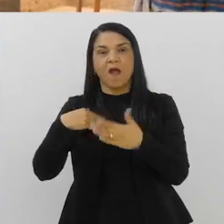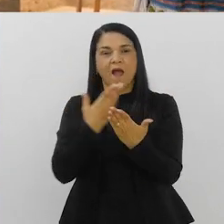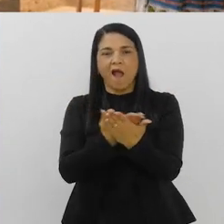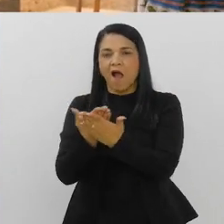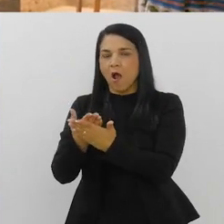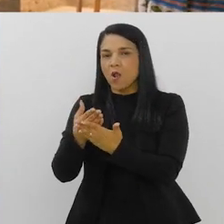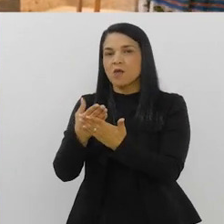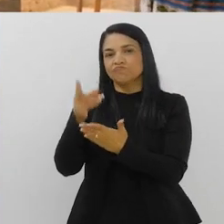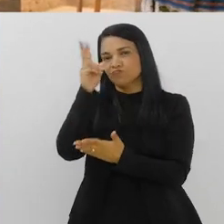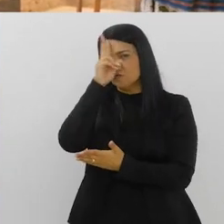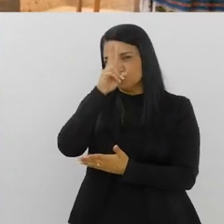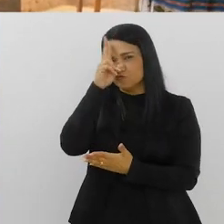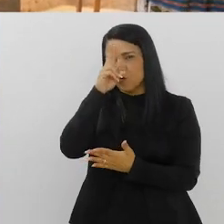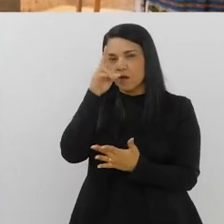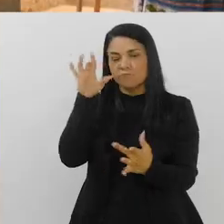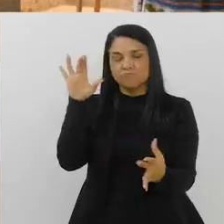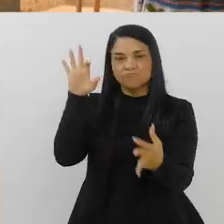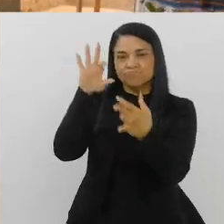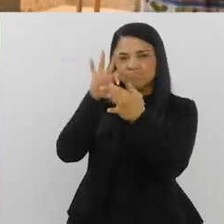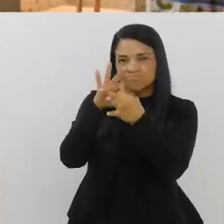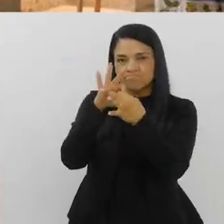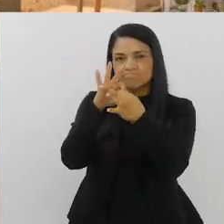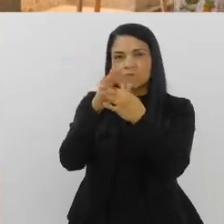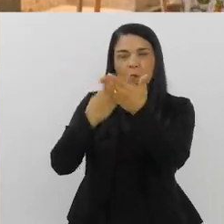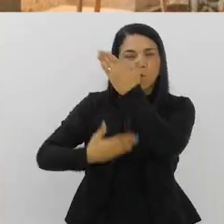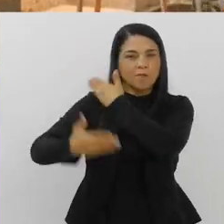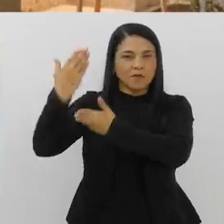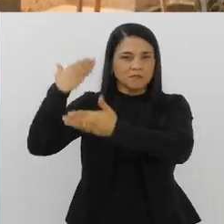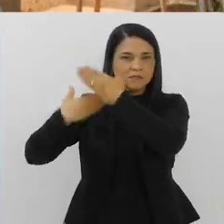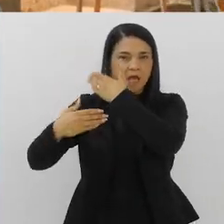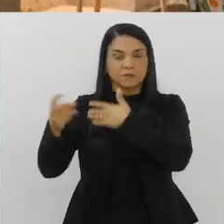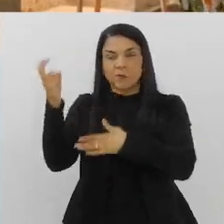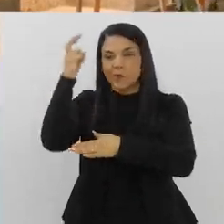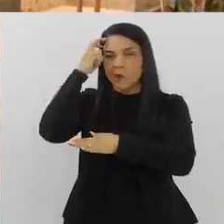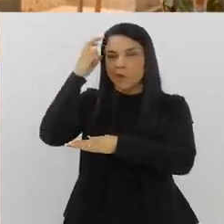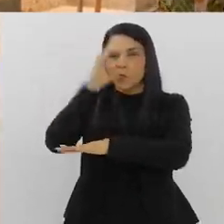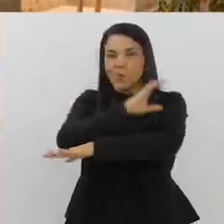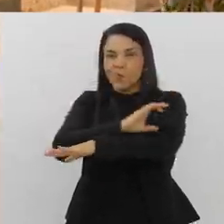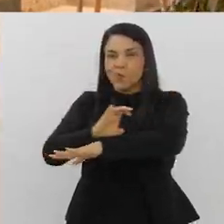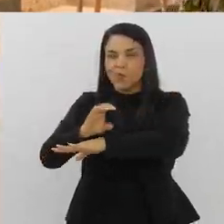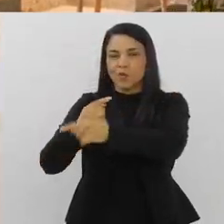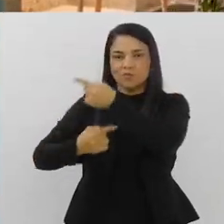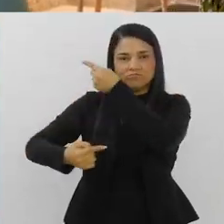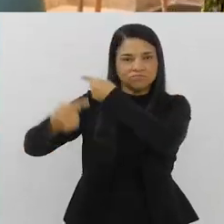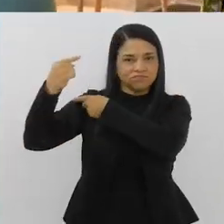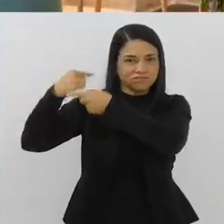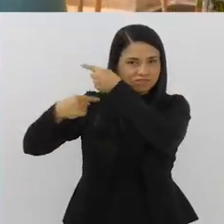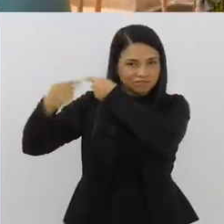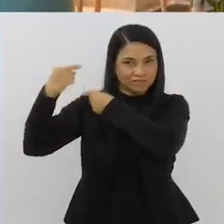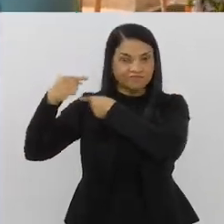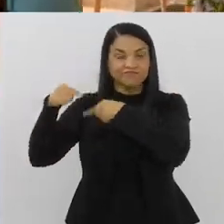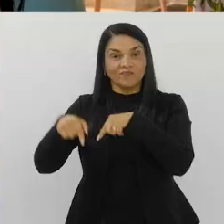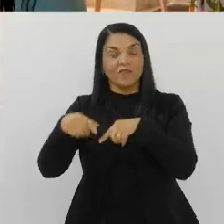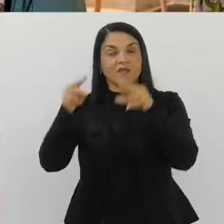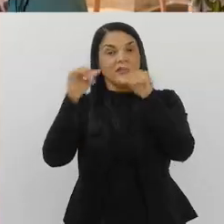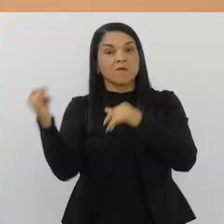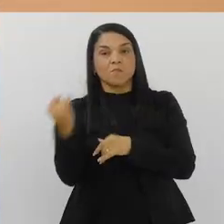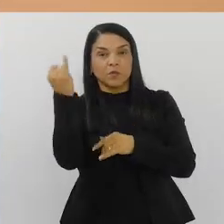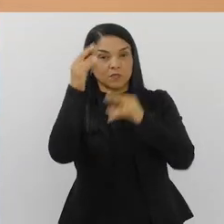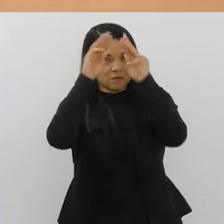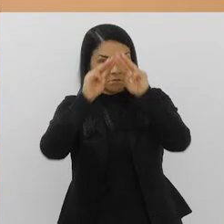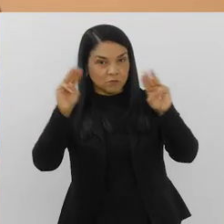the is more than a course of history. It's connection with the resistance and the culture of our ancestors.